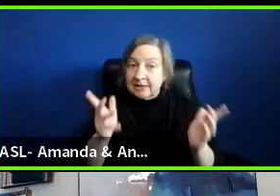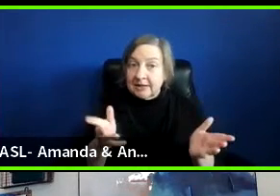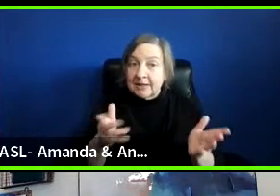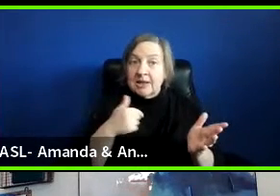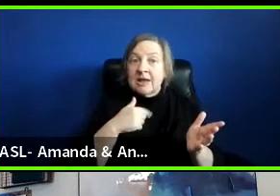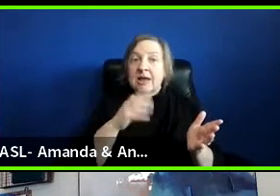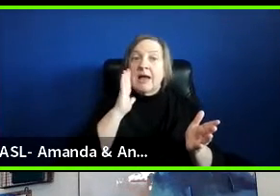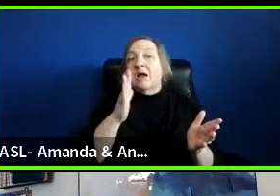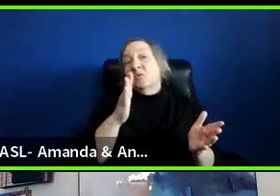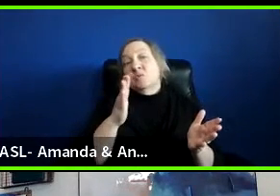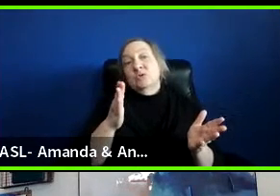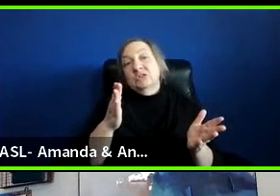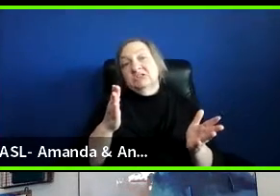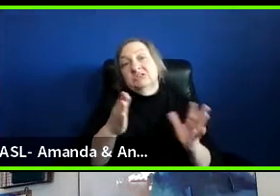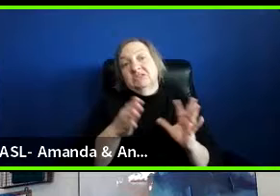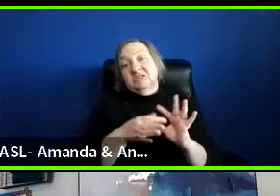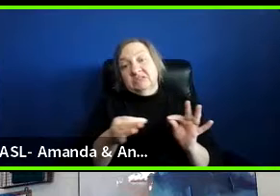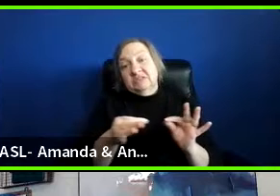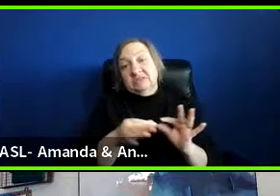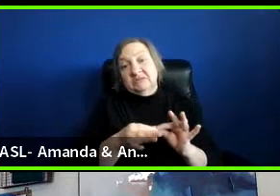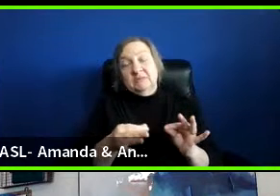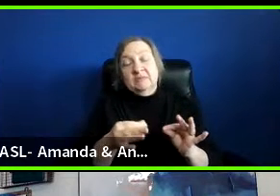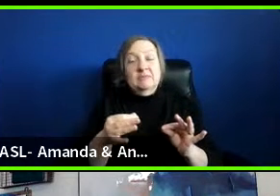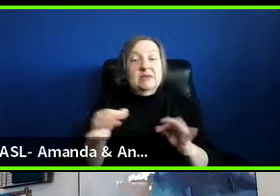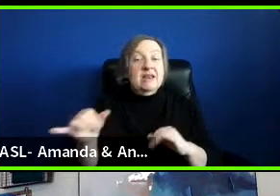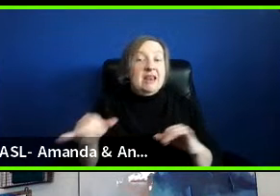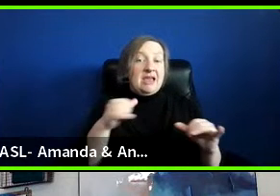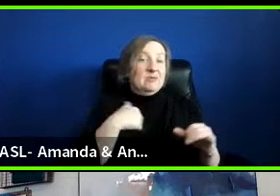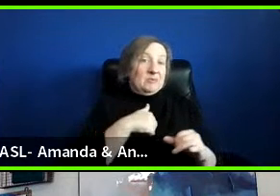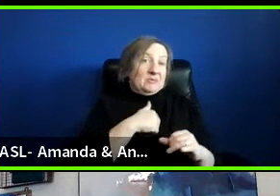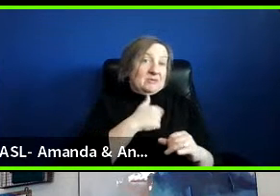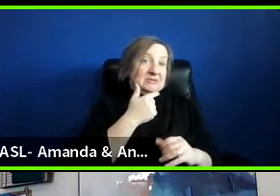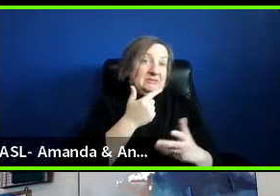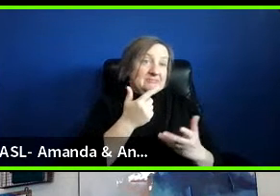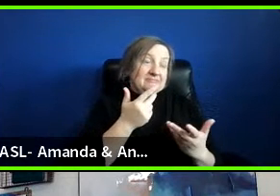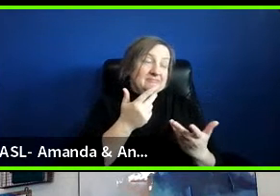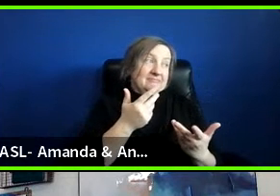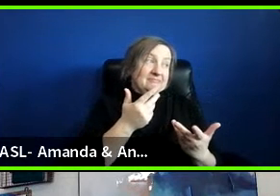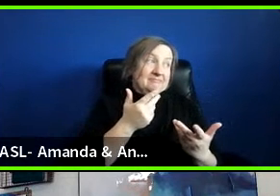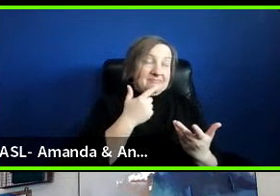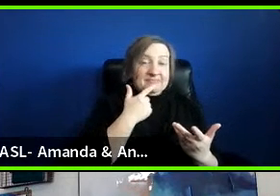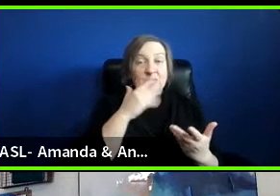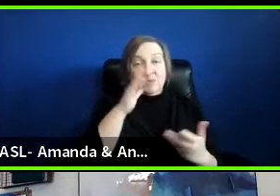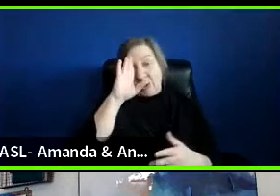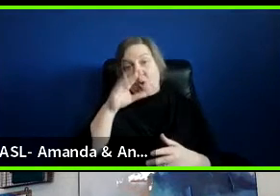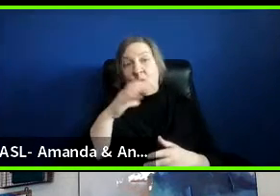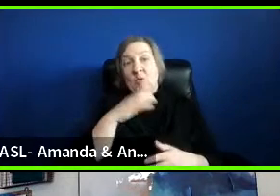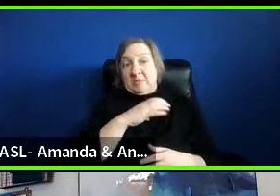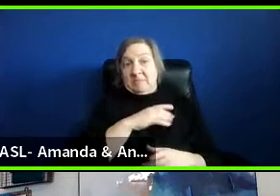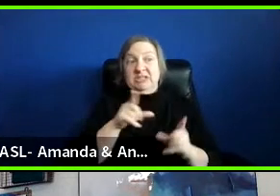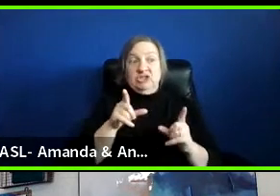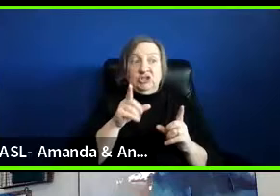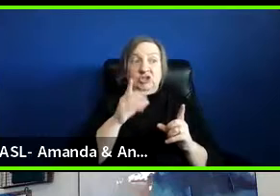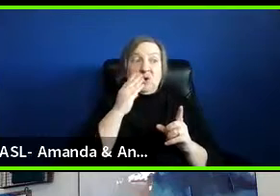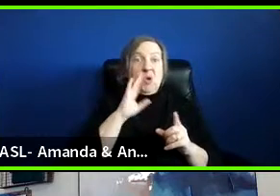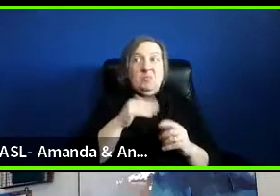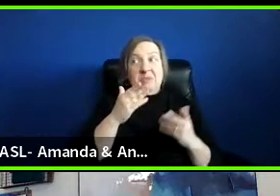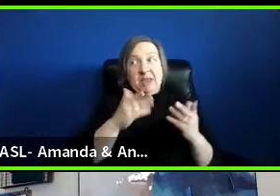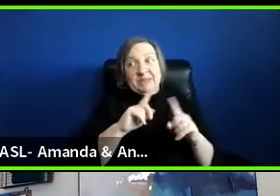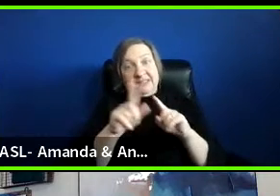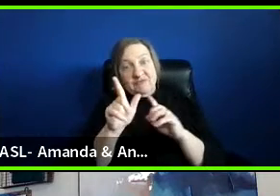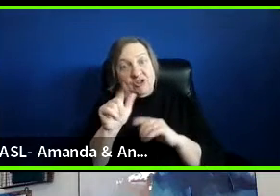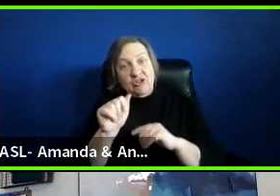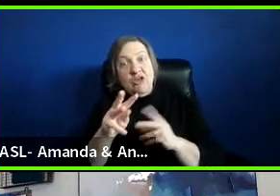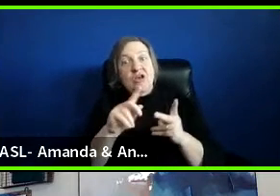would say that as we've said, we know the commissions are aware that there may be different laws, different